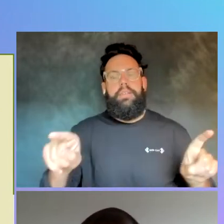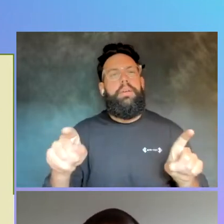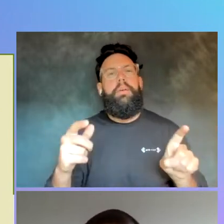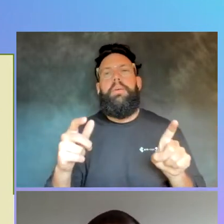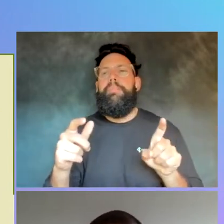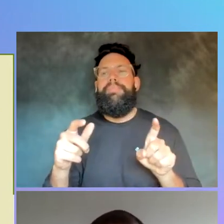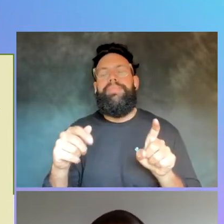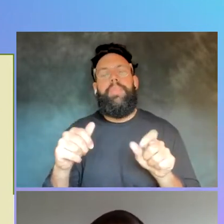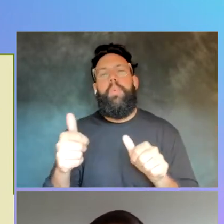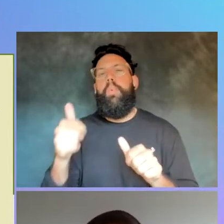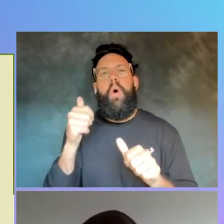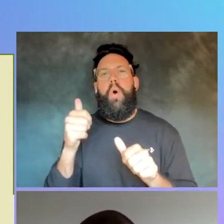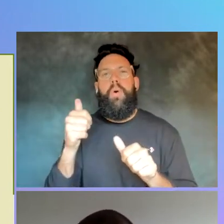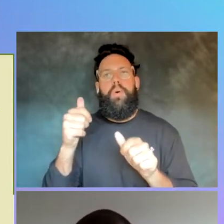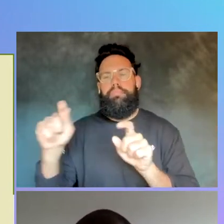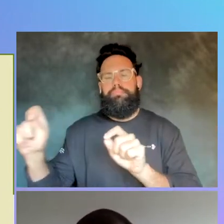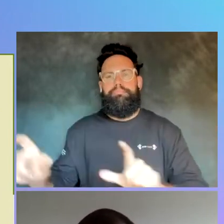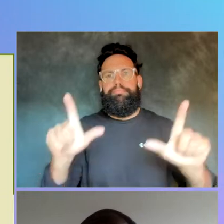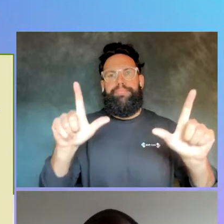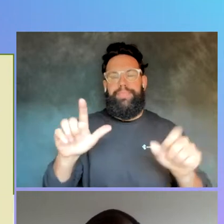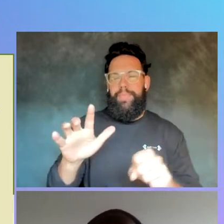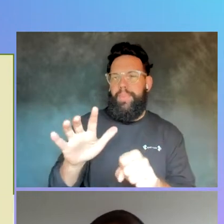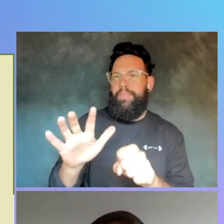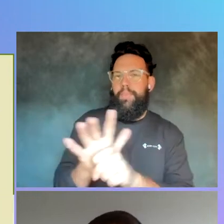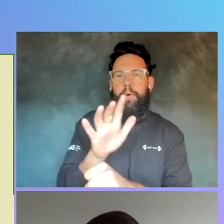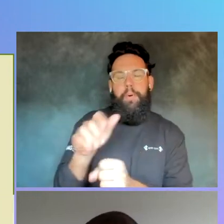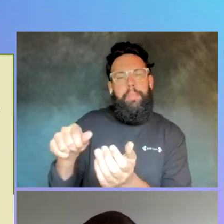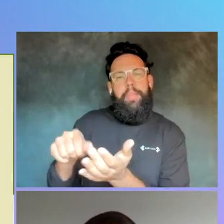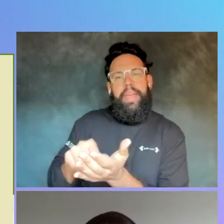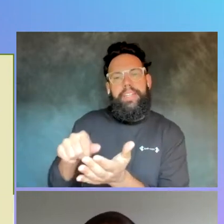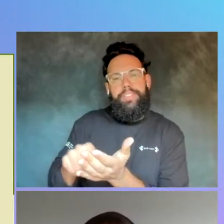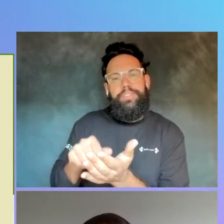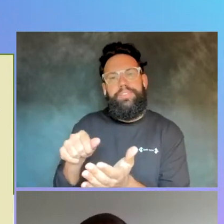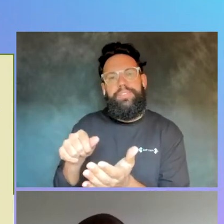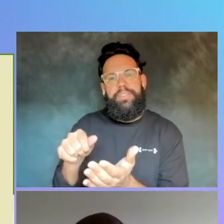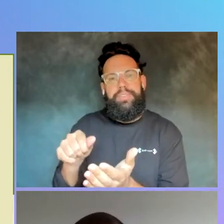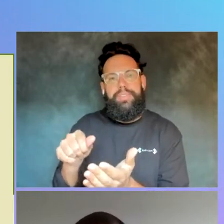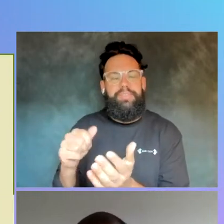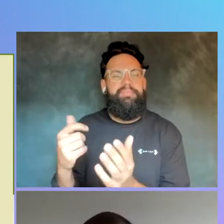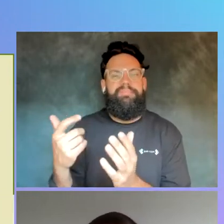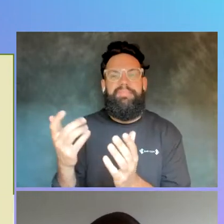flow, there are some accessibility